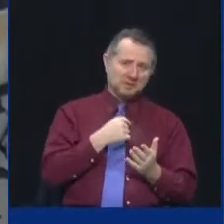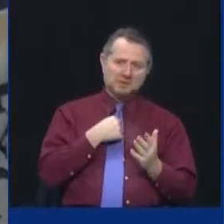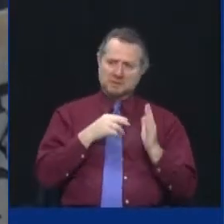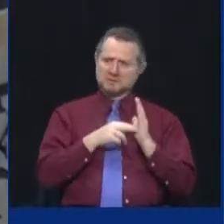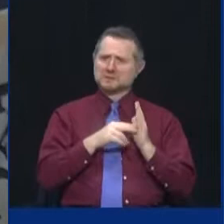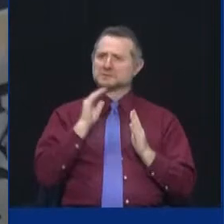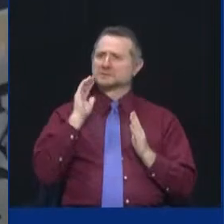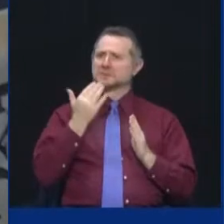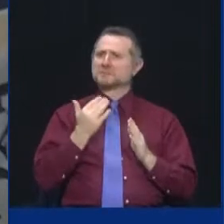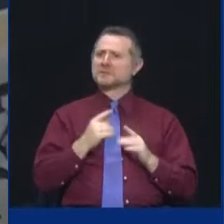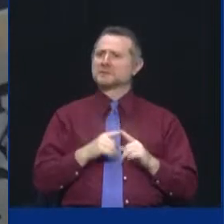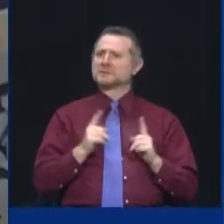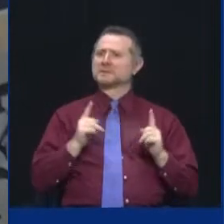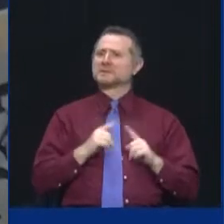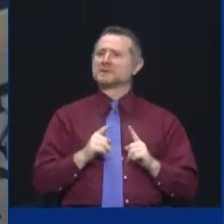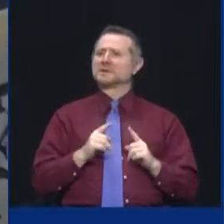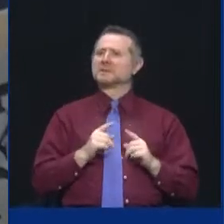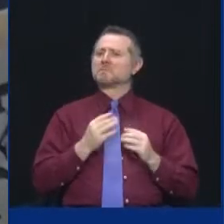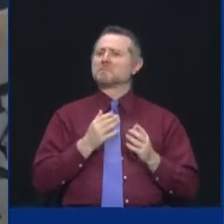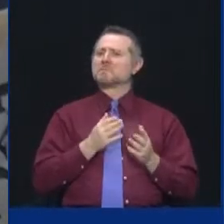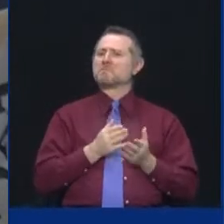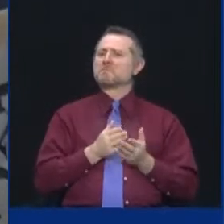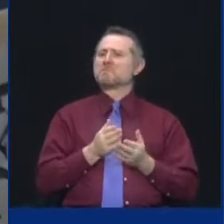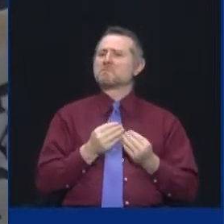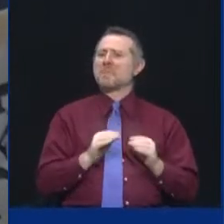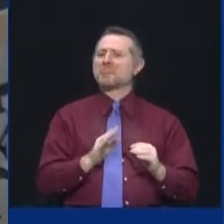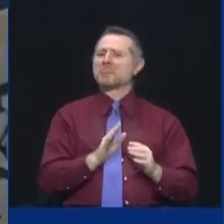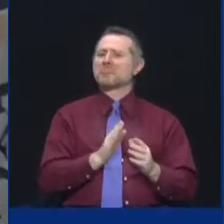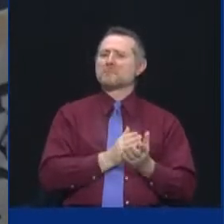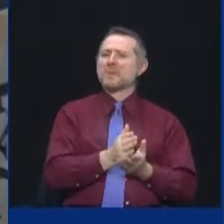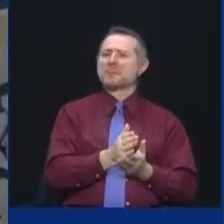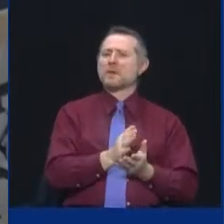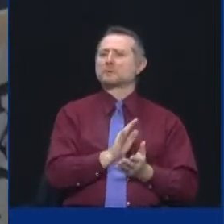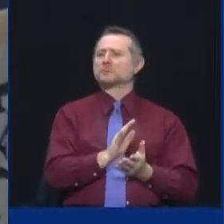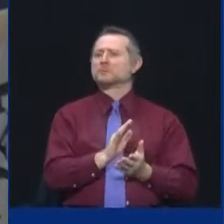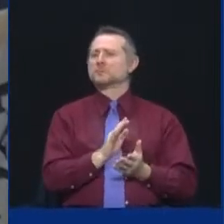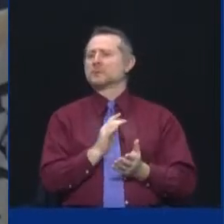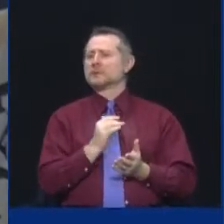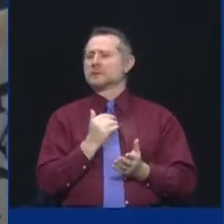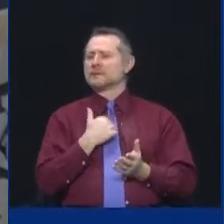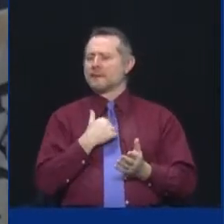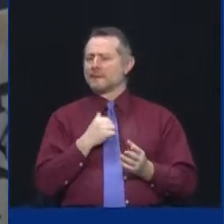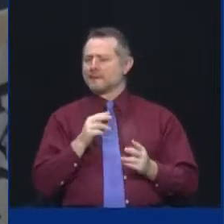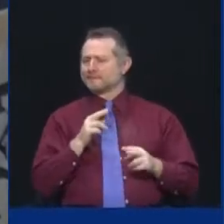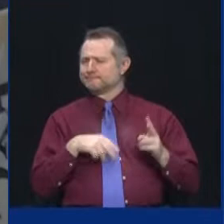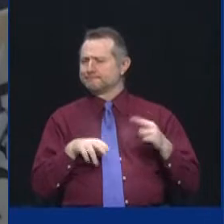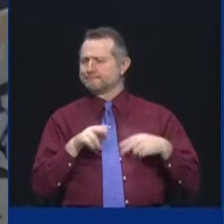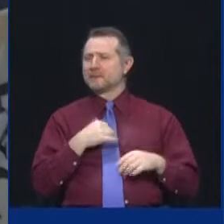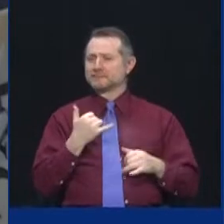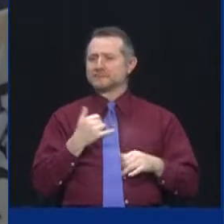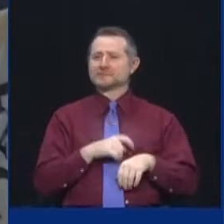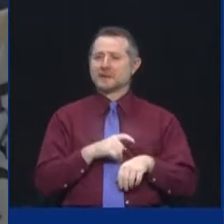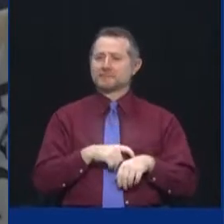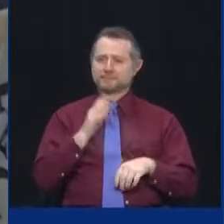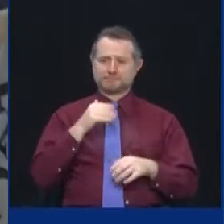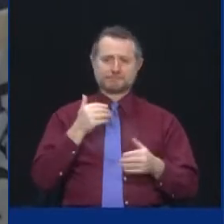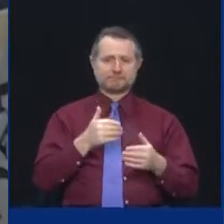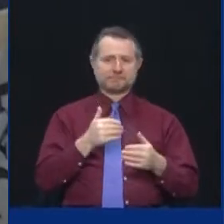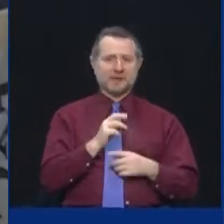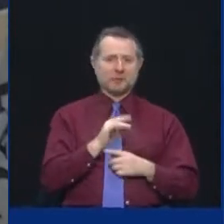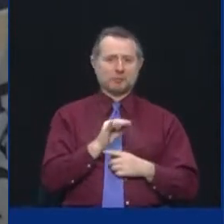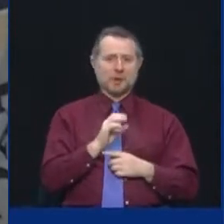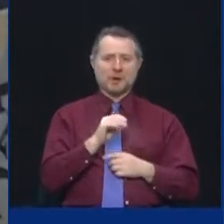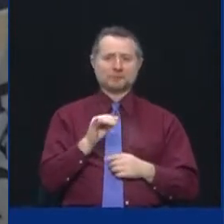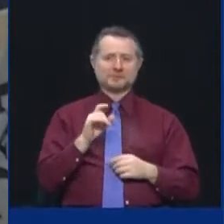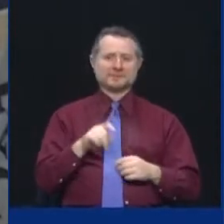alternative methods. We are going to review that, but time is of the essence because the Erie County Fair needs an answer,